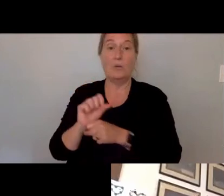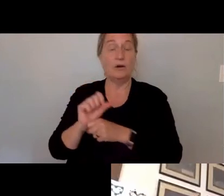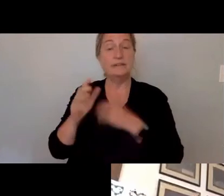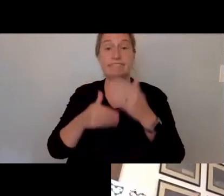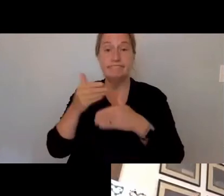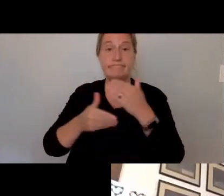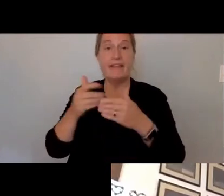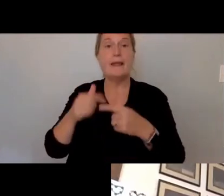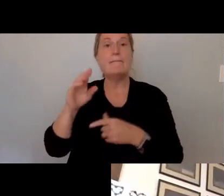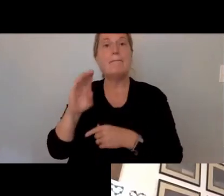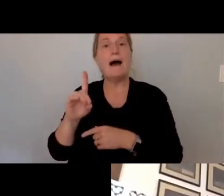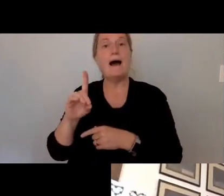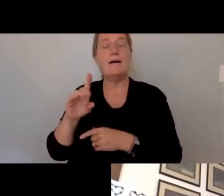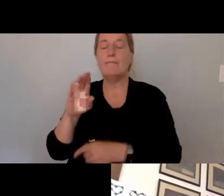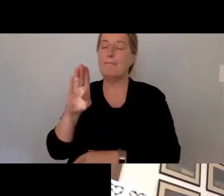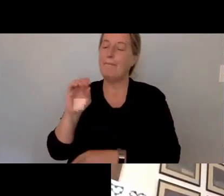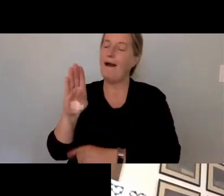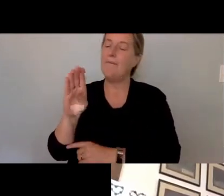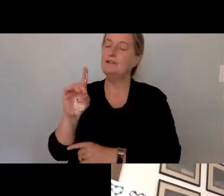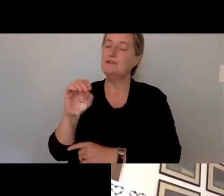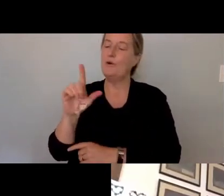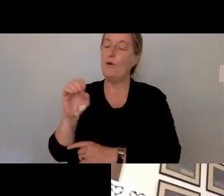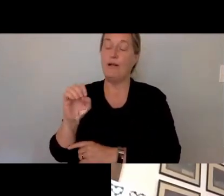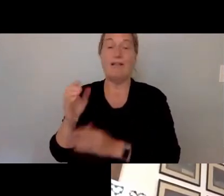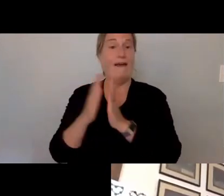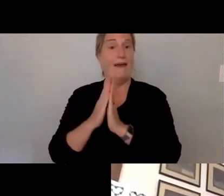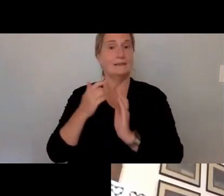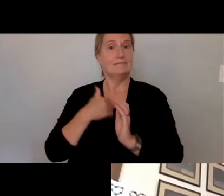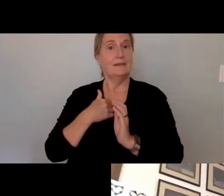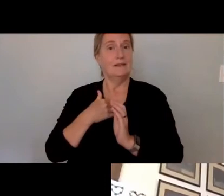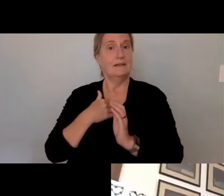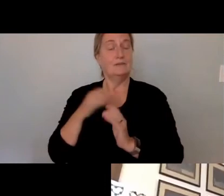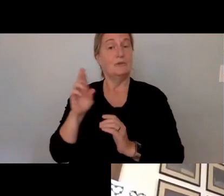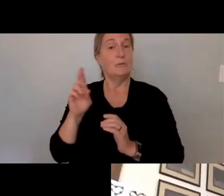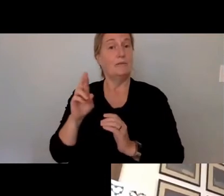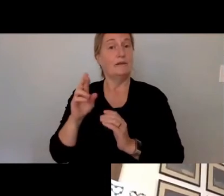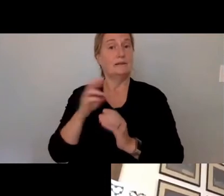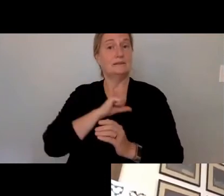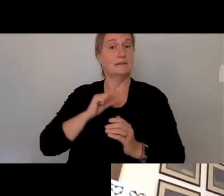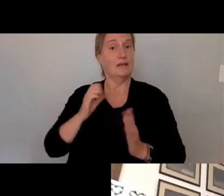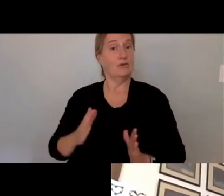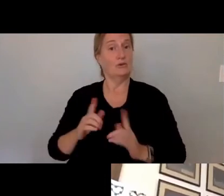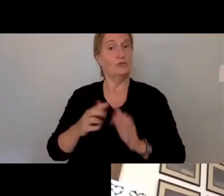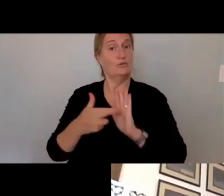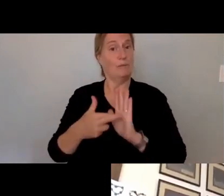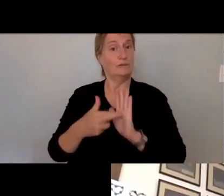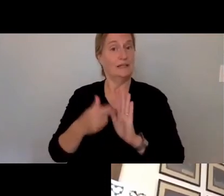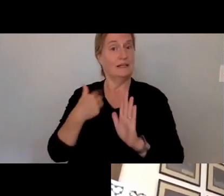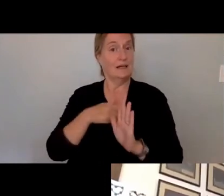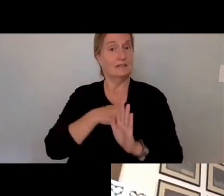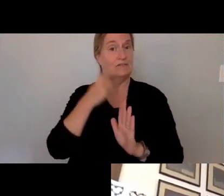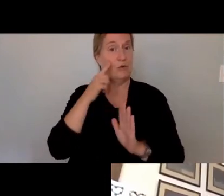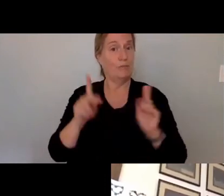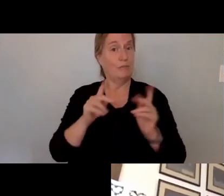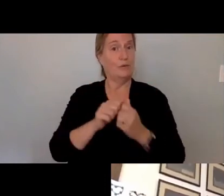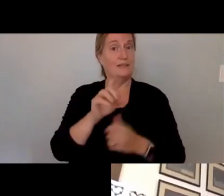the Republican senator who would best represent our cause for people with disabilities. And so it was